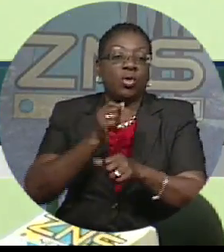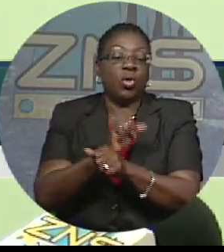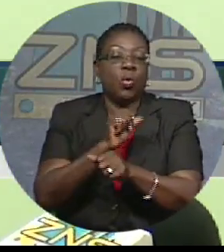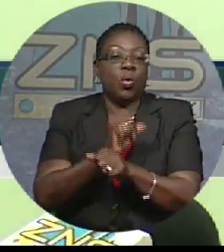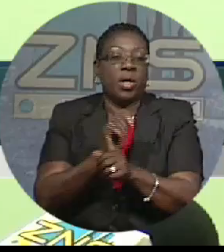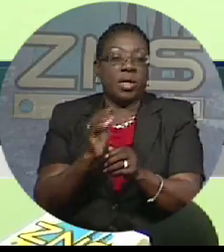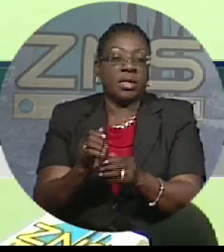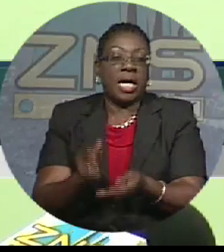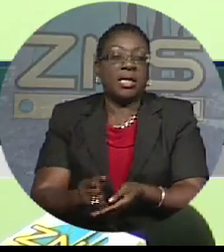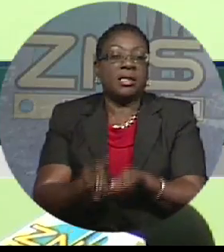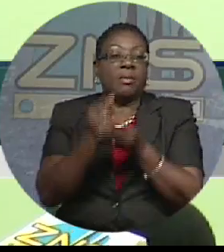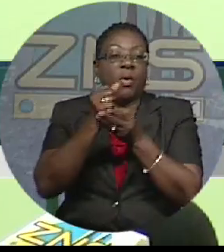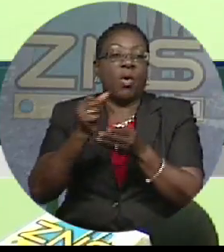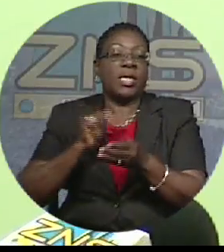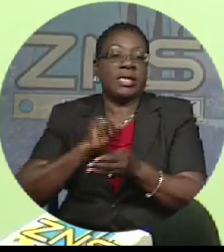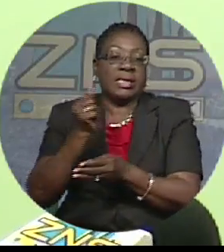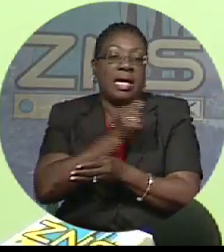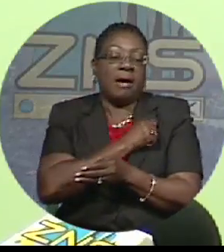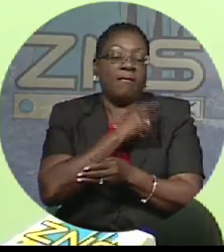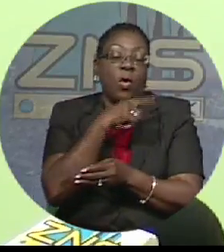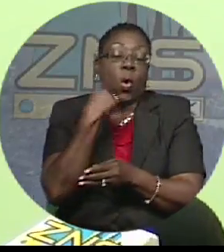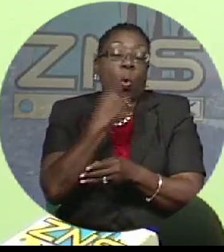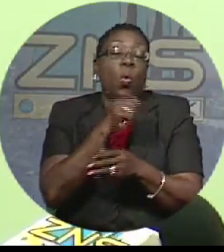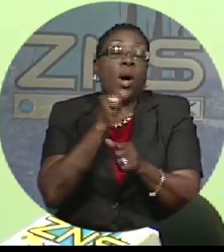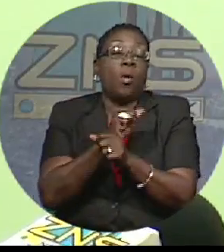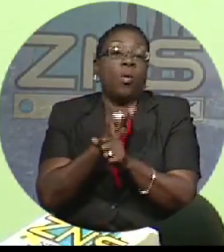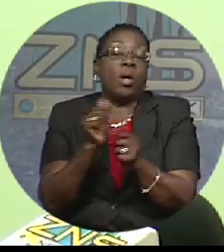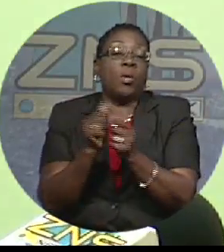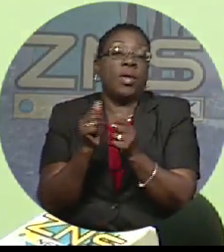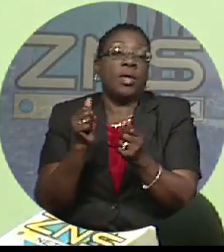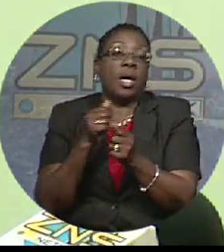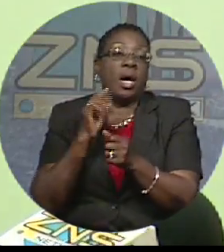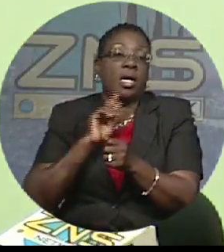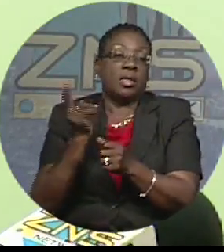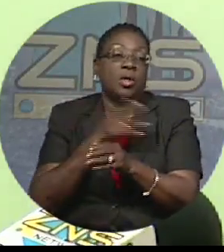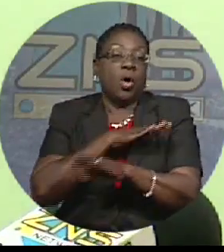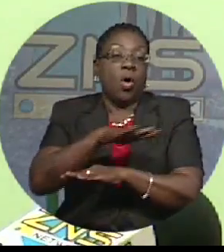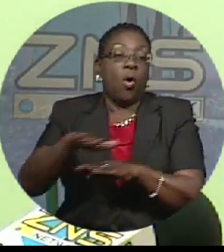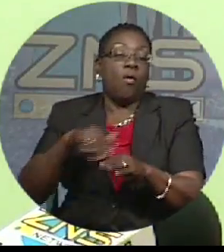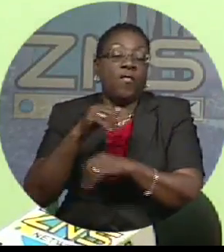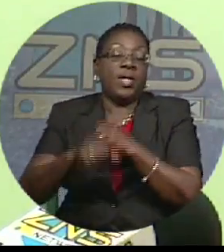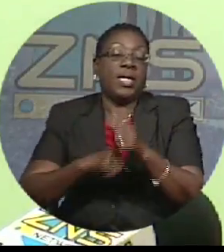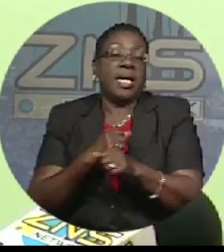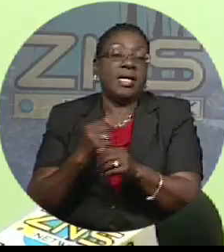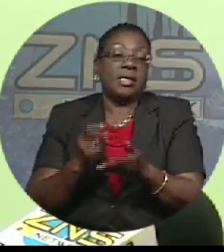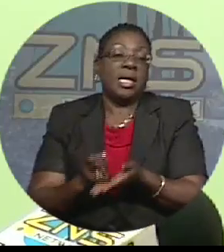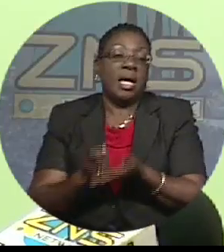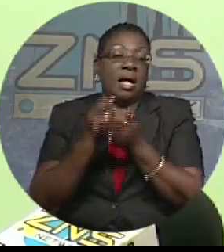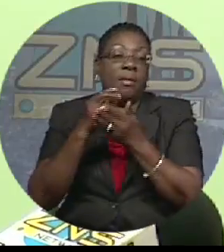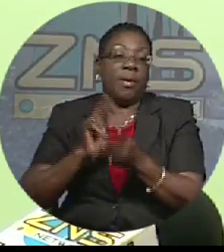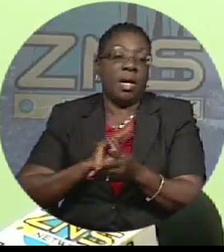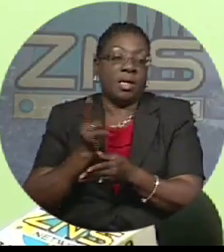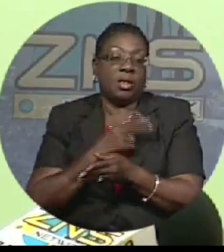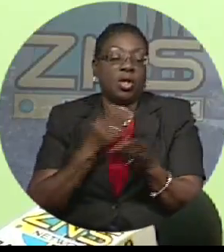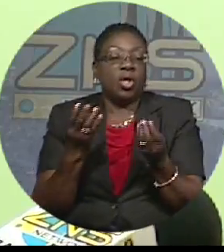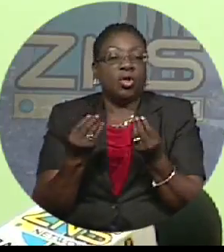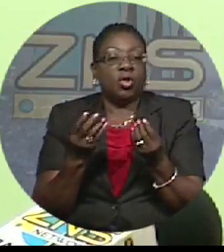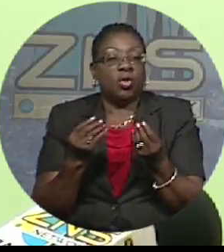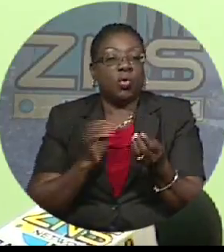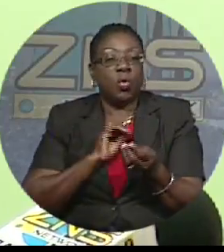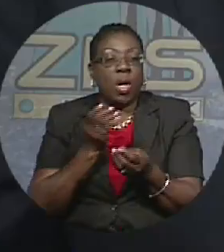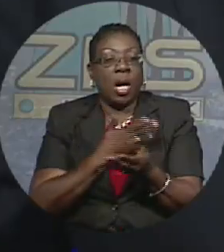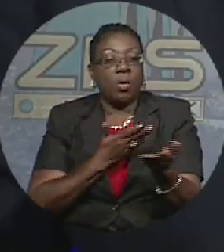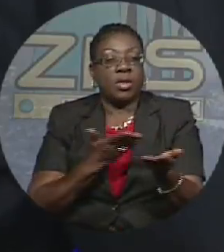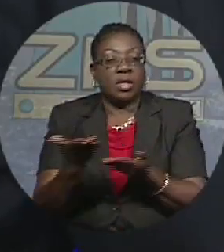the support staff who would have worked with us over the years to help us to do what all that we needed to